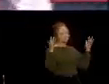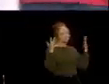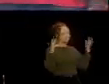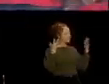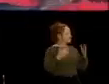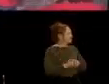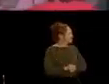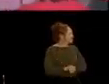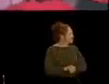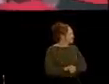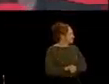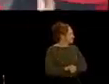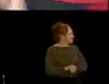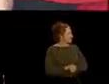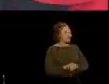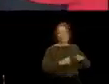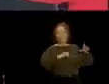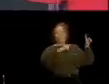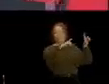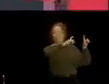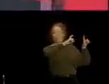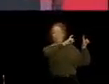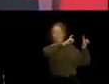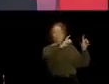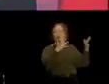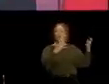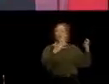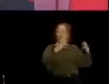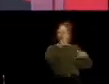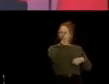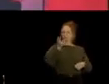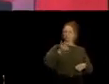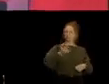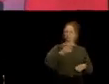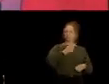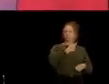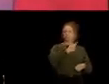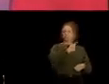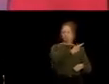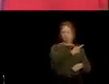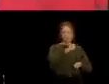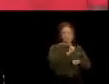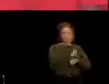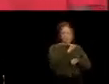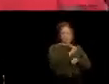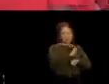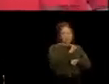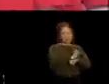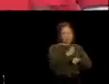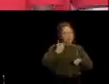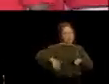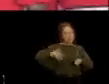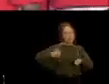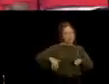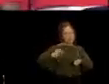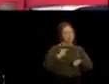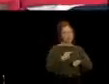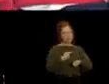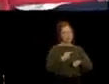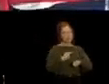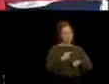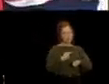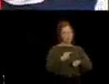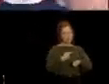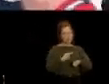Why they want to take a picture, I want you all to realize when she says all the hard work, she does do hard work. She